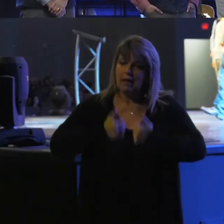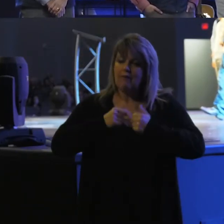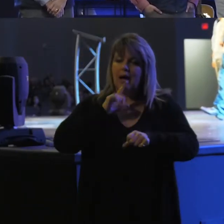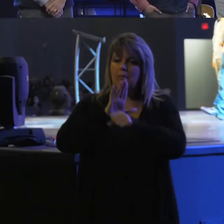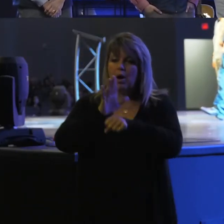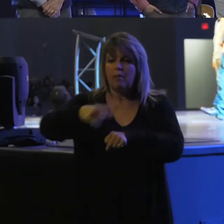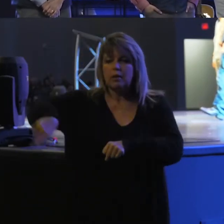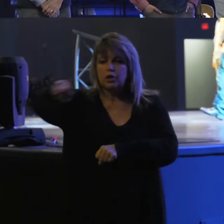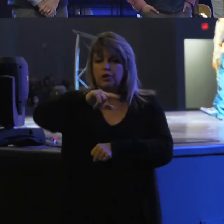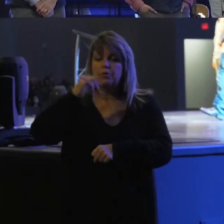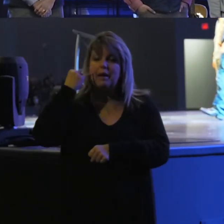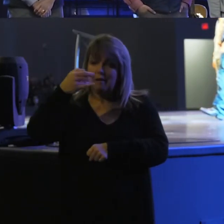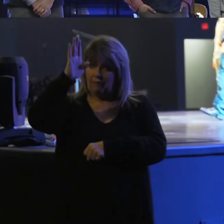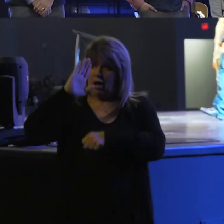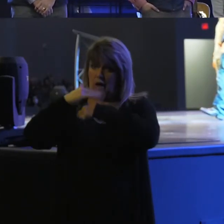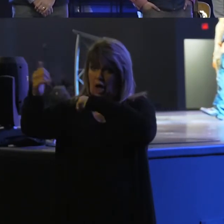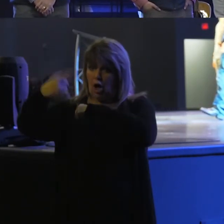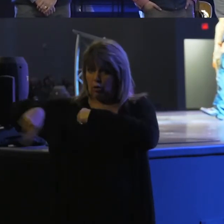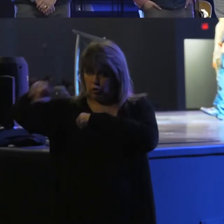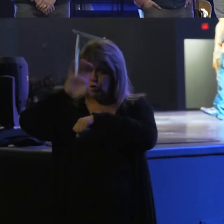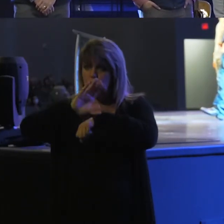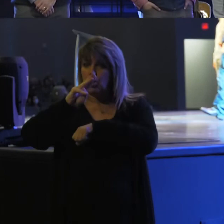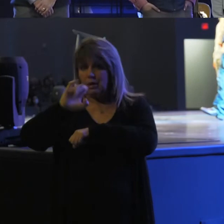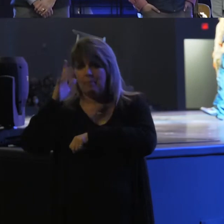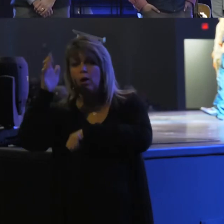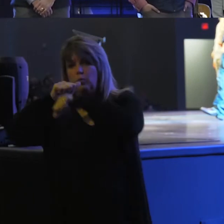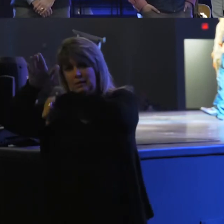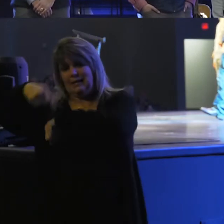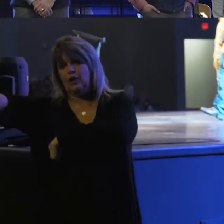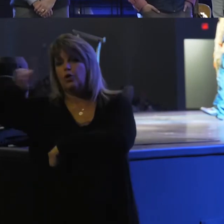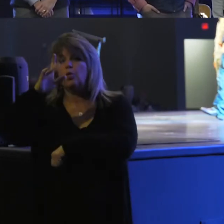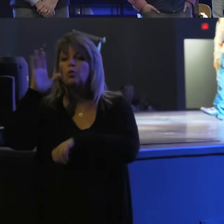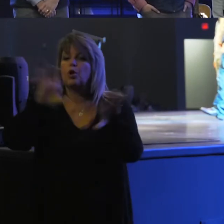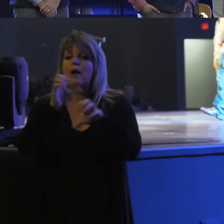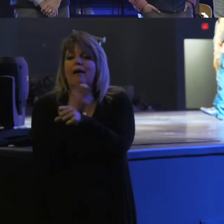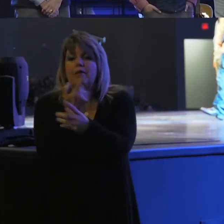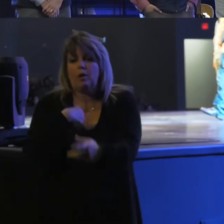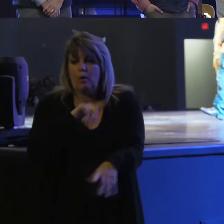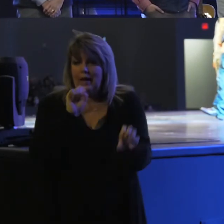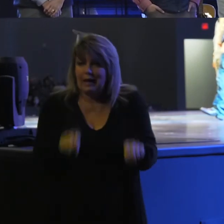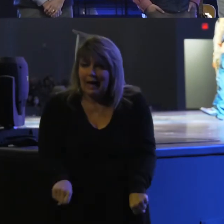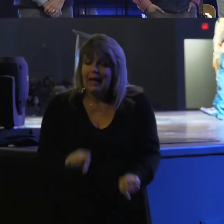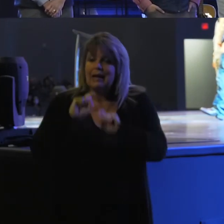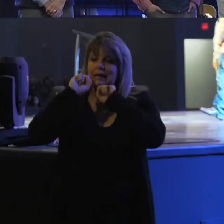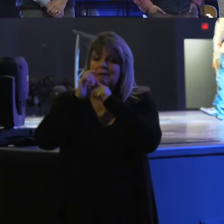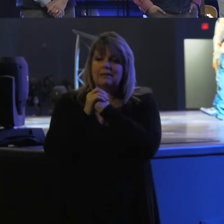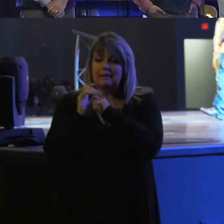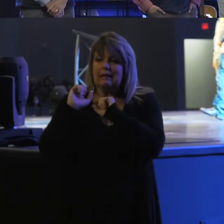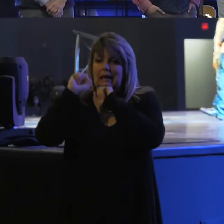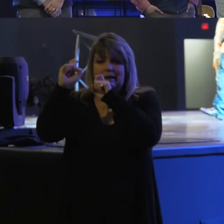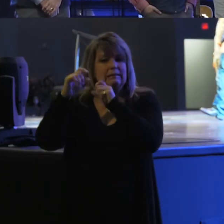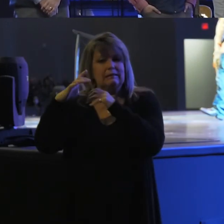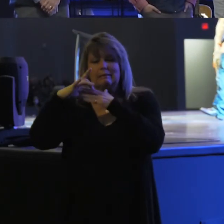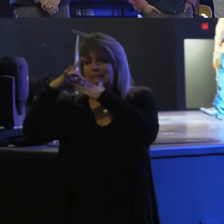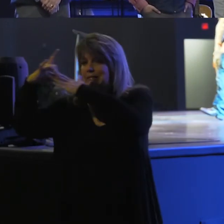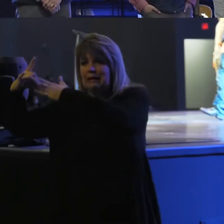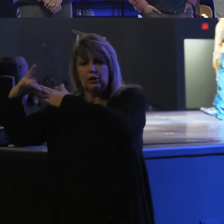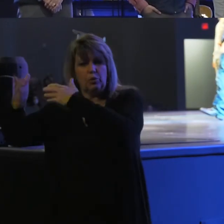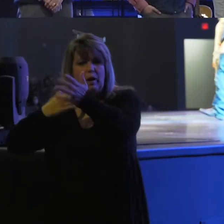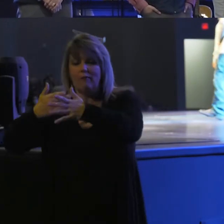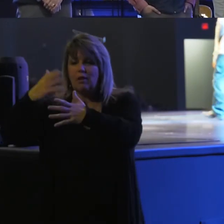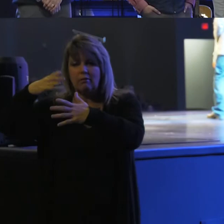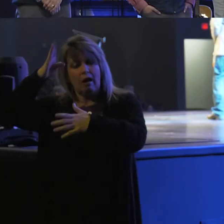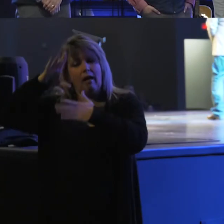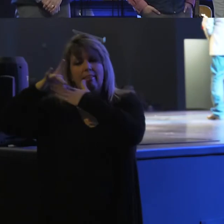promise you, if God calls you, Church at the Mill will send you. We'll do everything we can to get you wherever God is leading you to go.